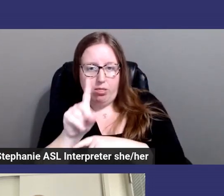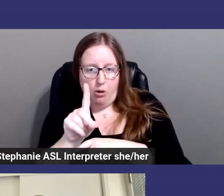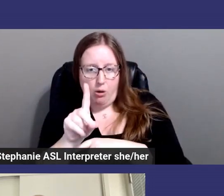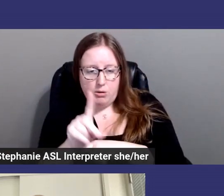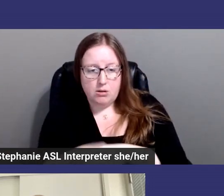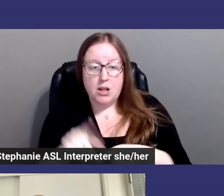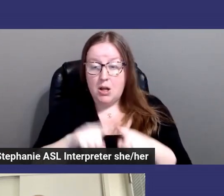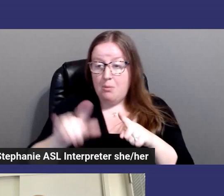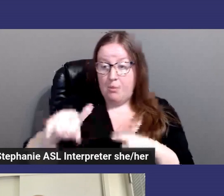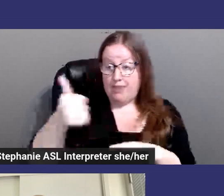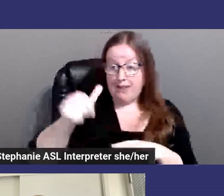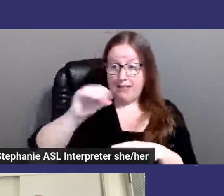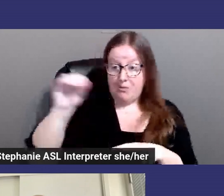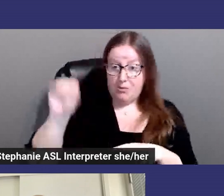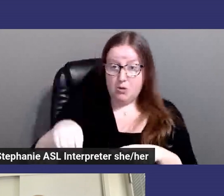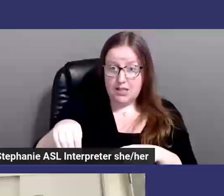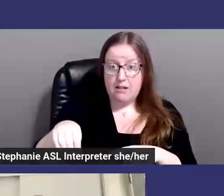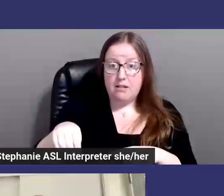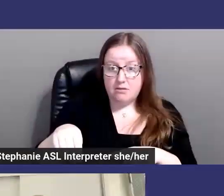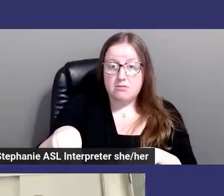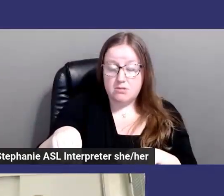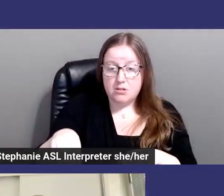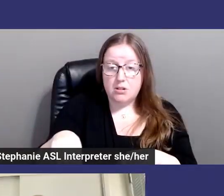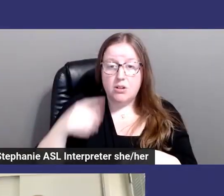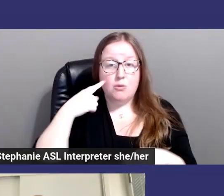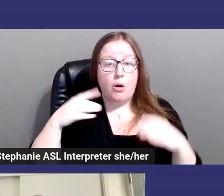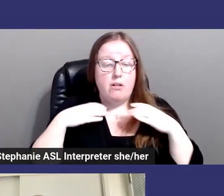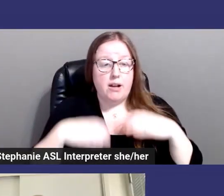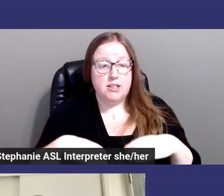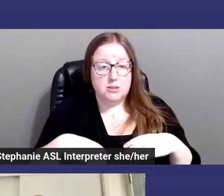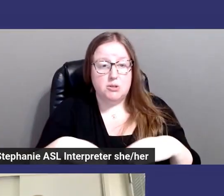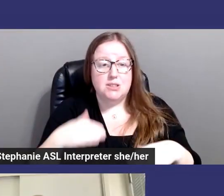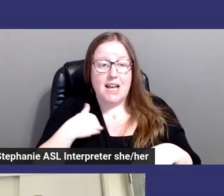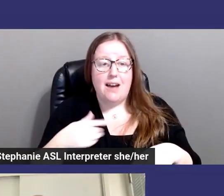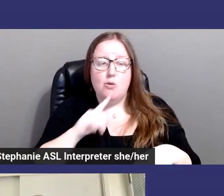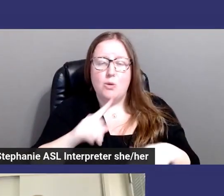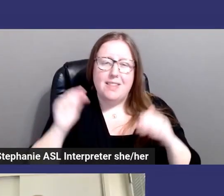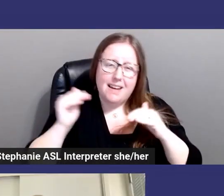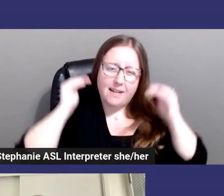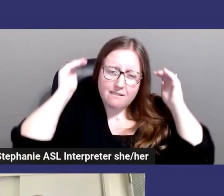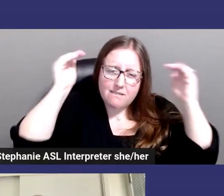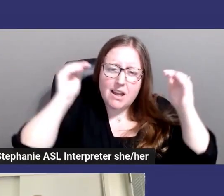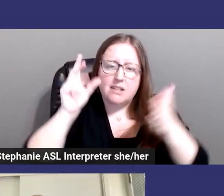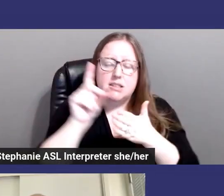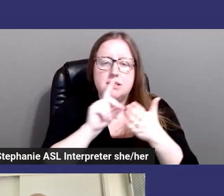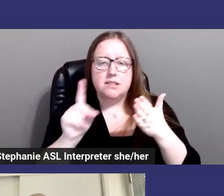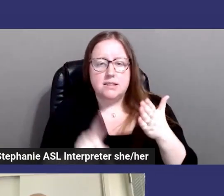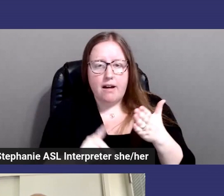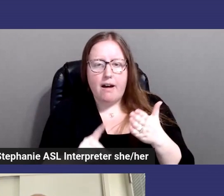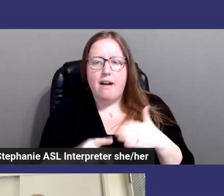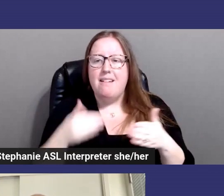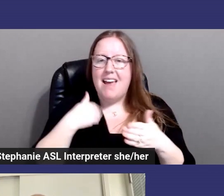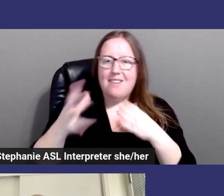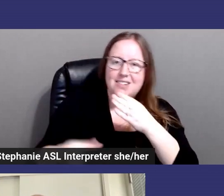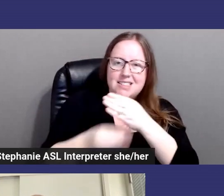that 10%, or for that 10% of customers or whatever that have very, very advanced designs and want to have additional features, there's an